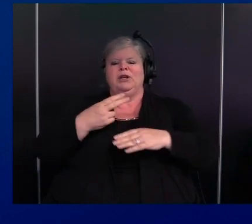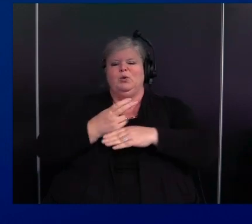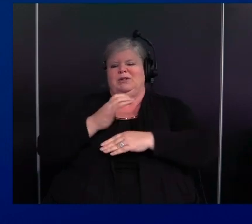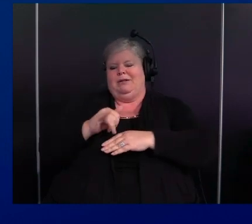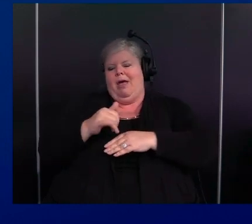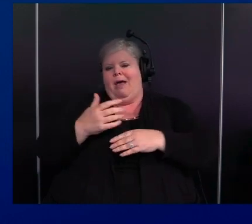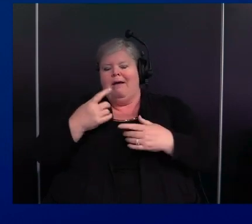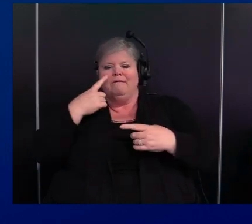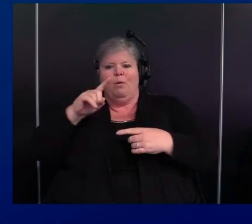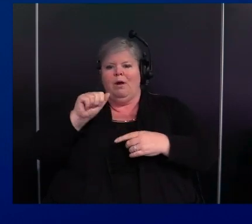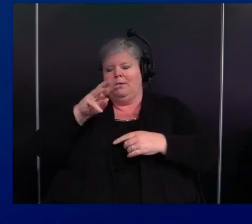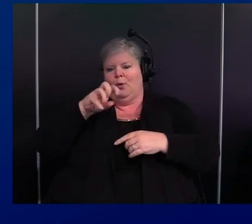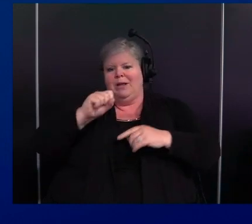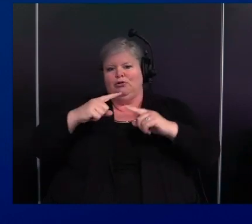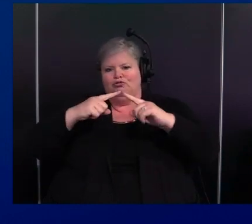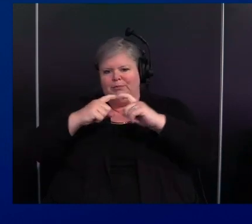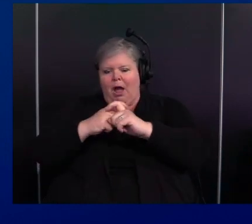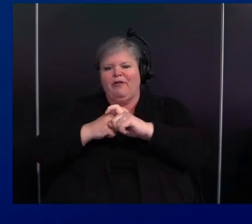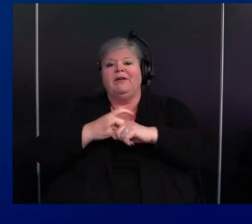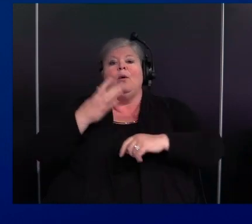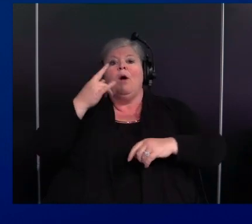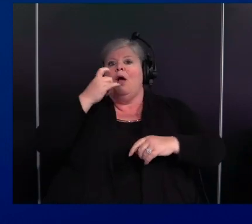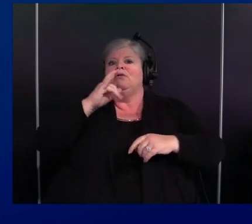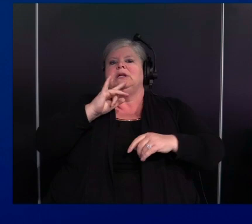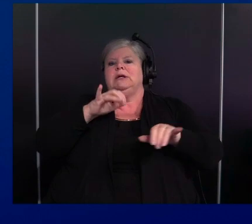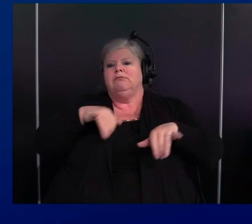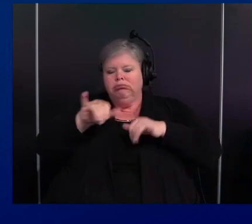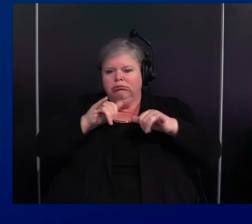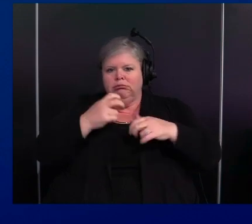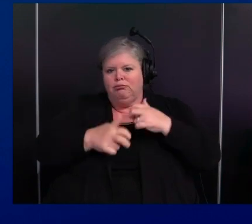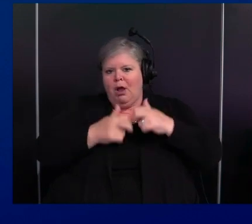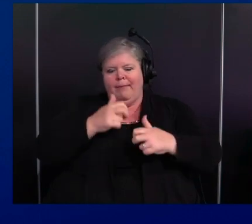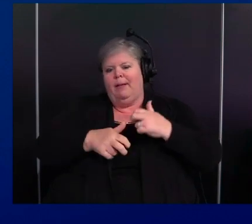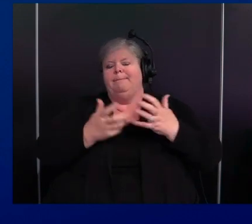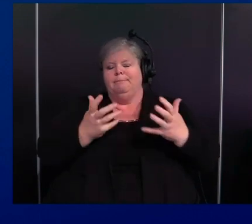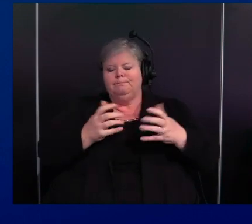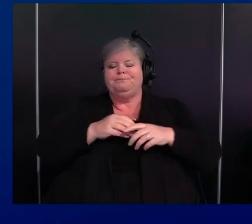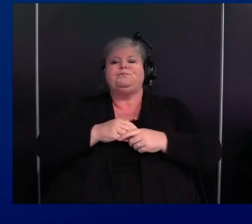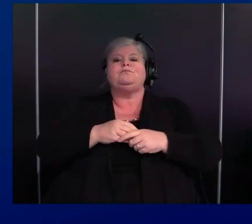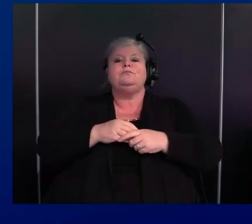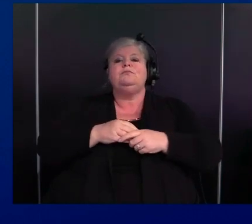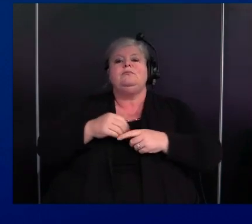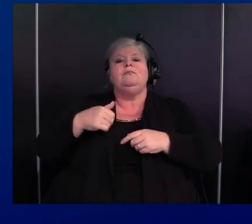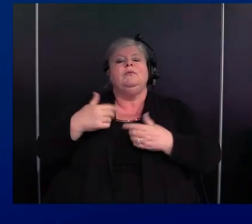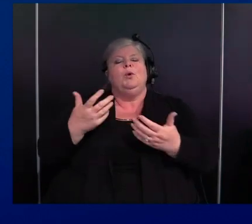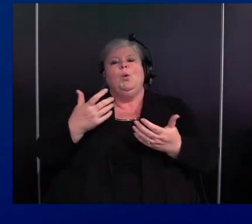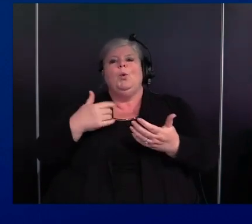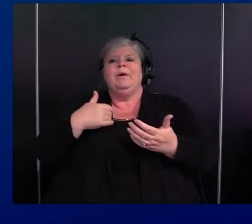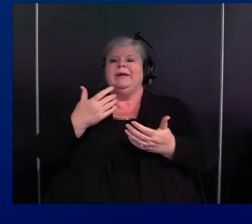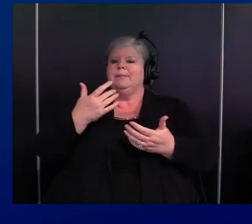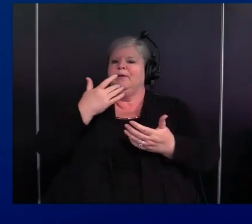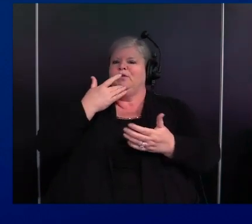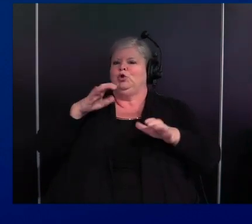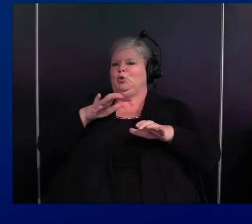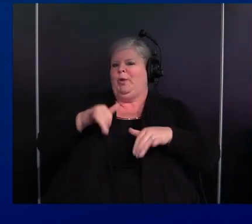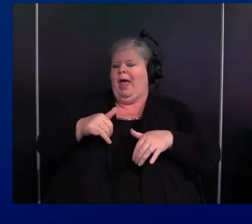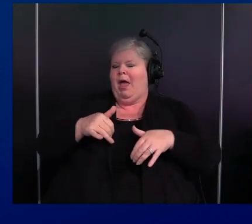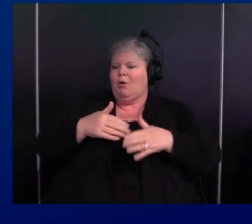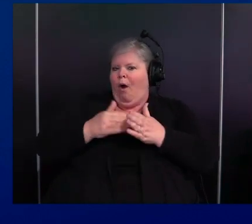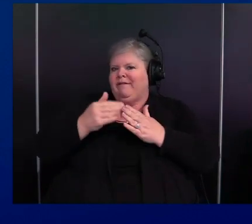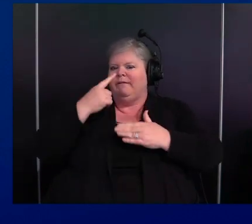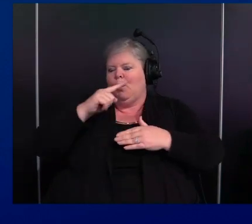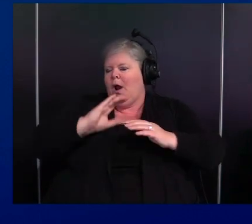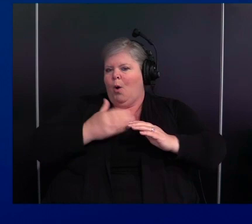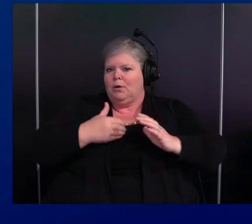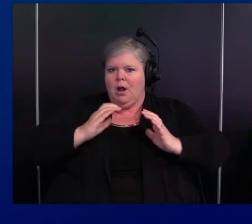AWS cryptography, because that is a very common problem. It's undifferentiated. We'd like to do as much of that for customers as possible, and we're